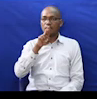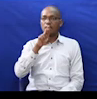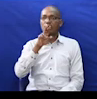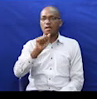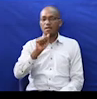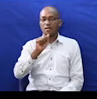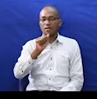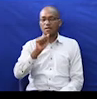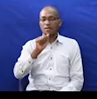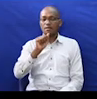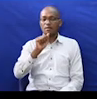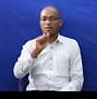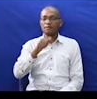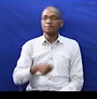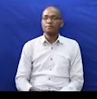is